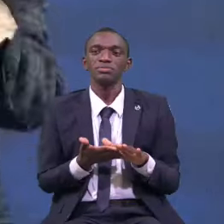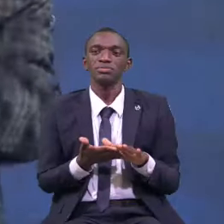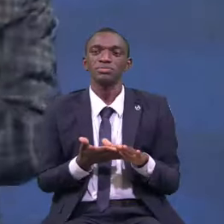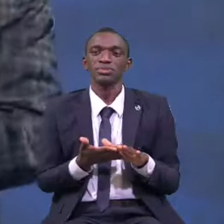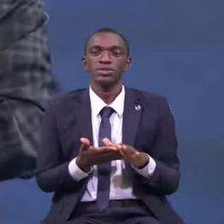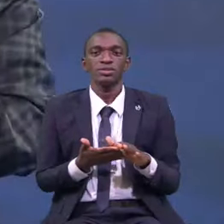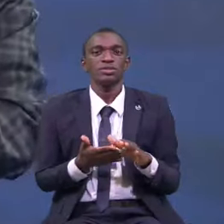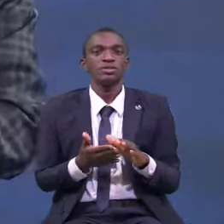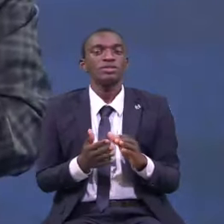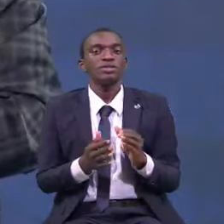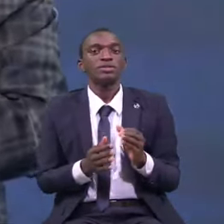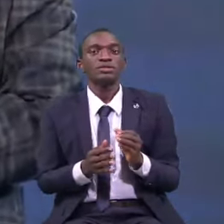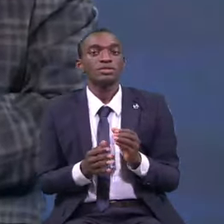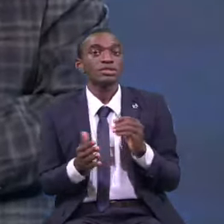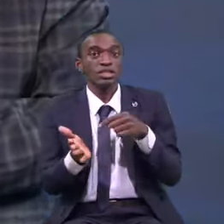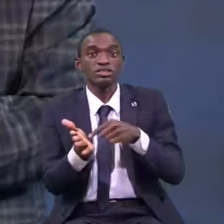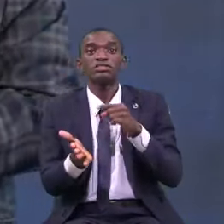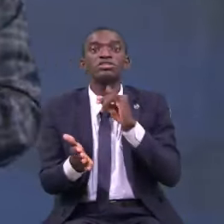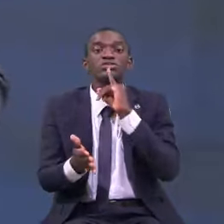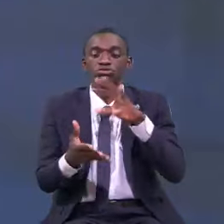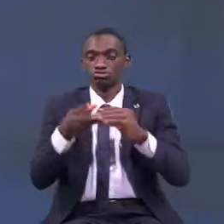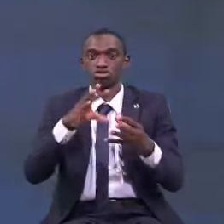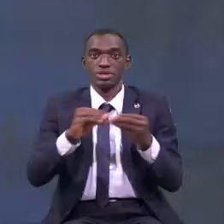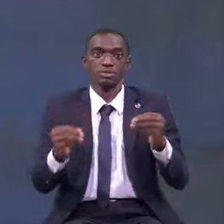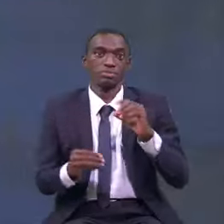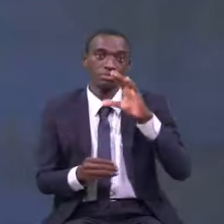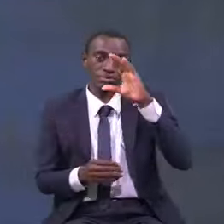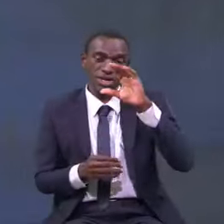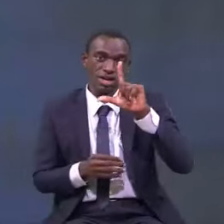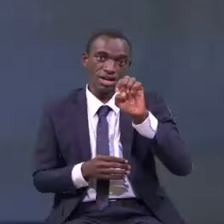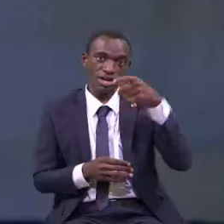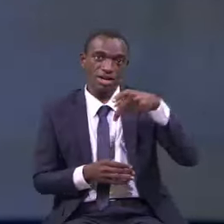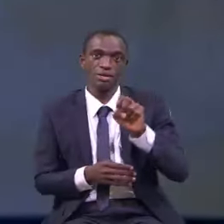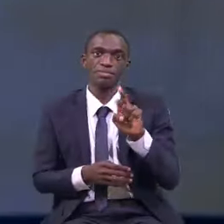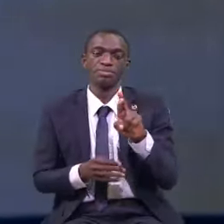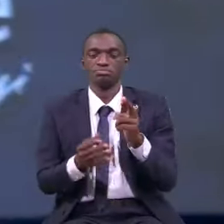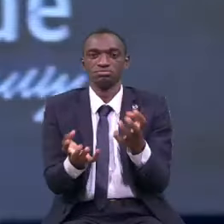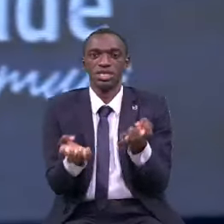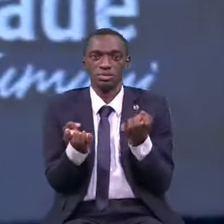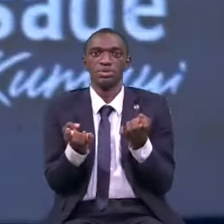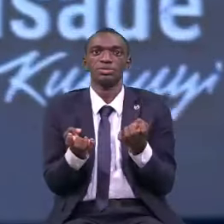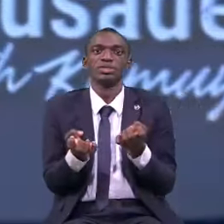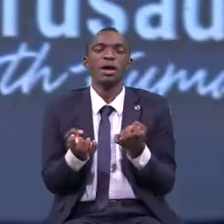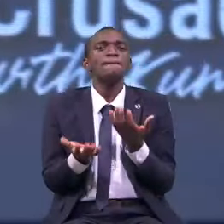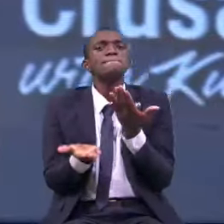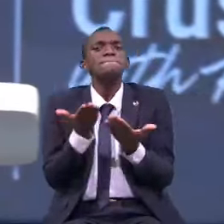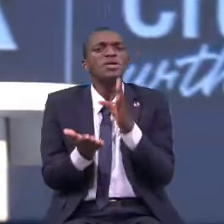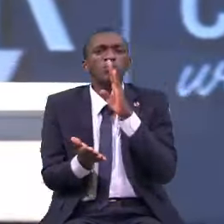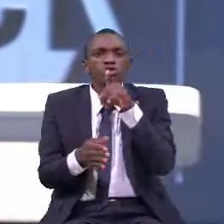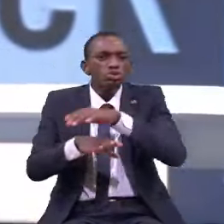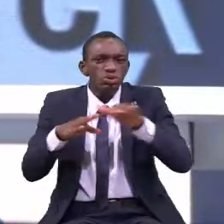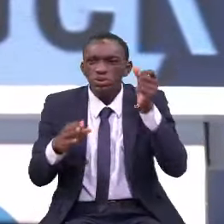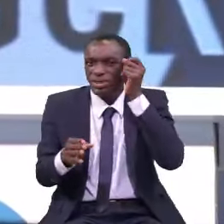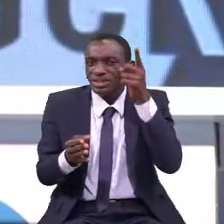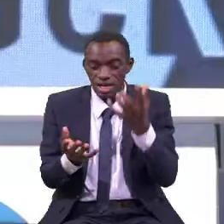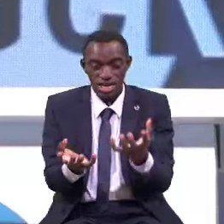It's a story of a leper. Maybe you don't understand. Leprosy at that